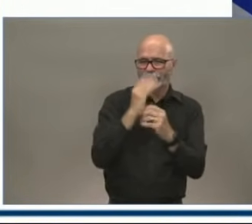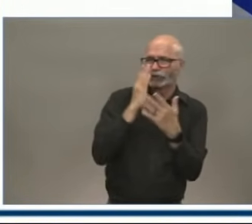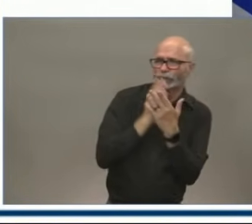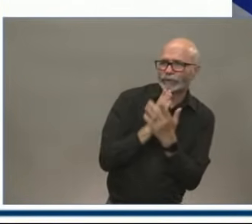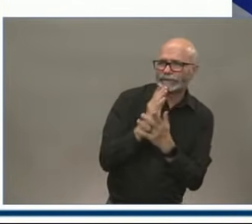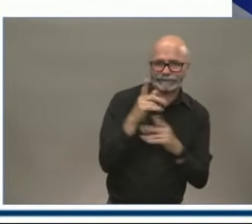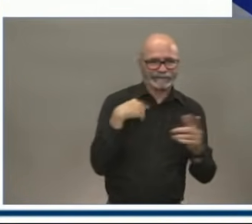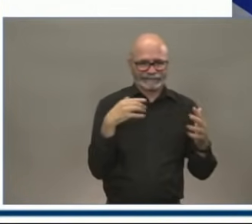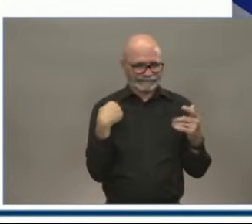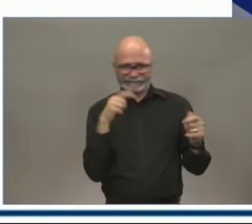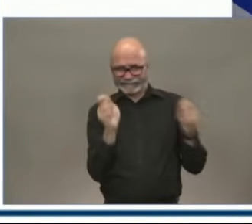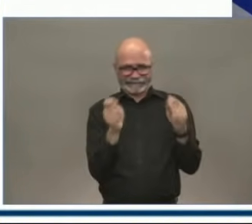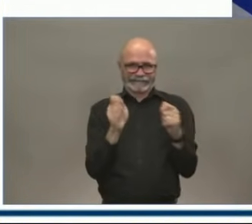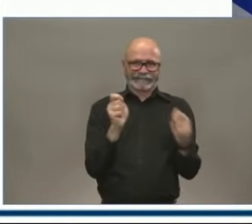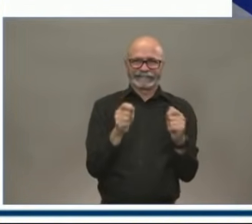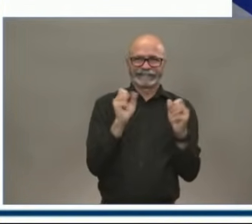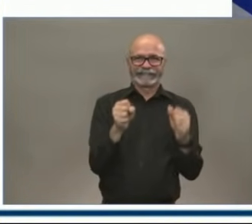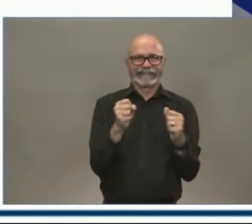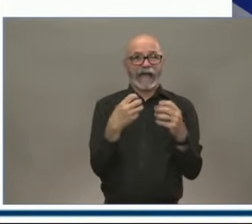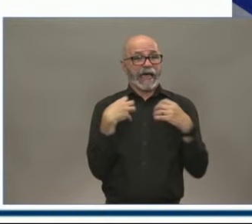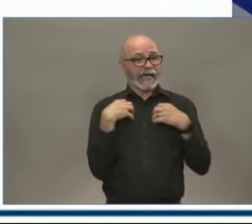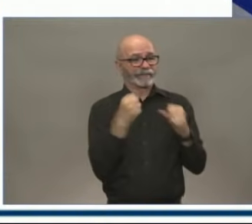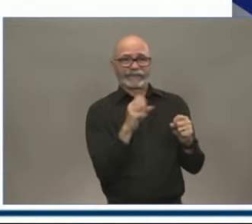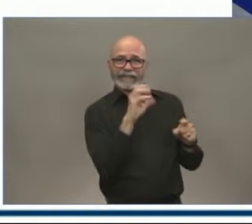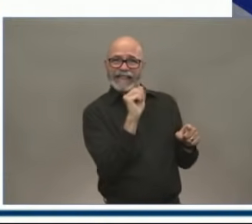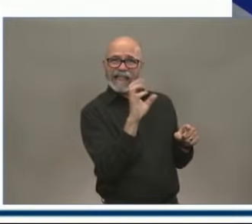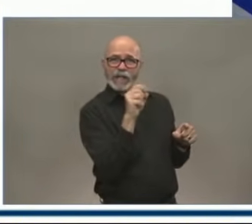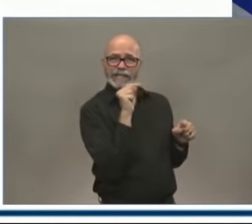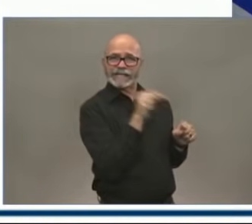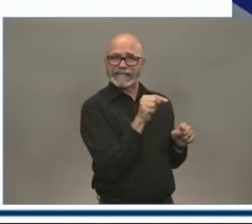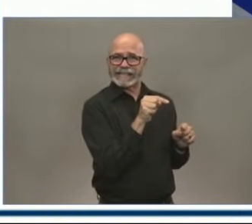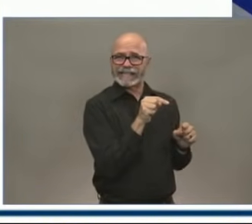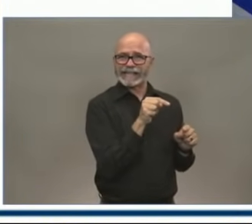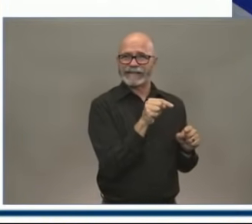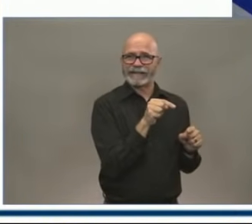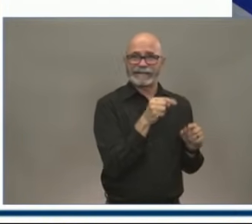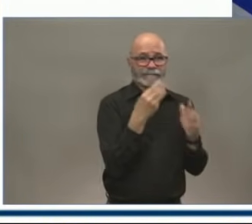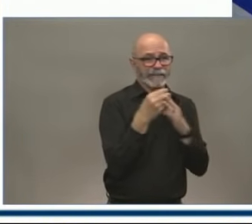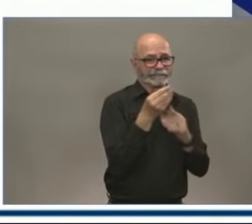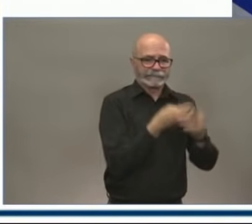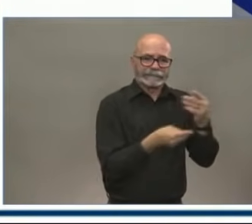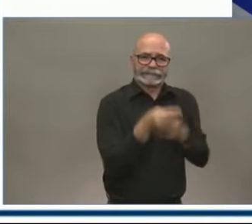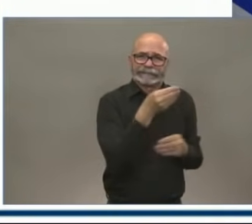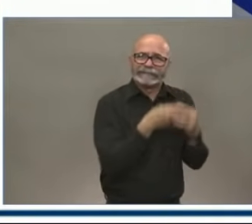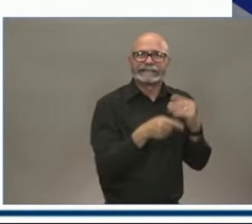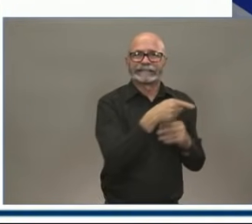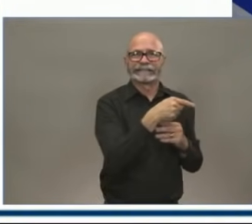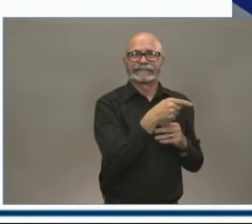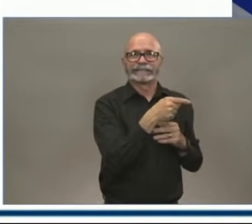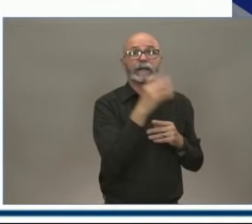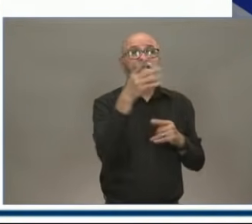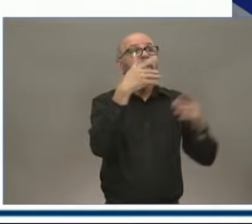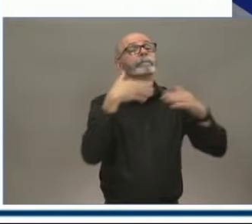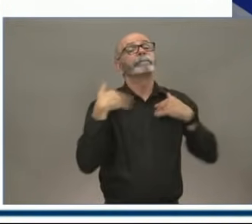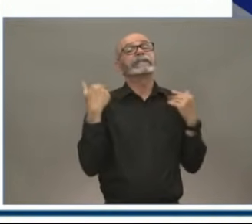in healthcare that'll be part of financial update when the minister makes that in the coming